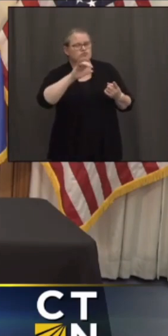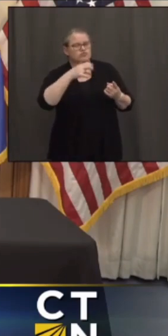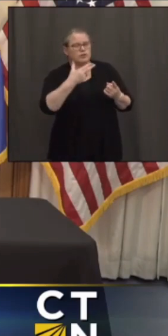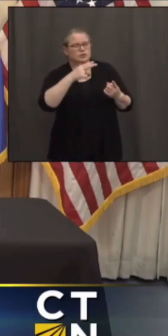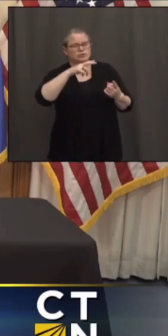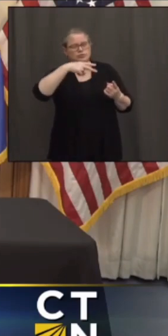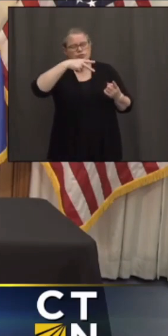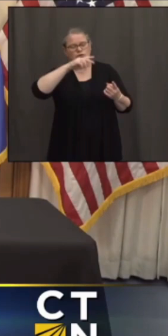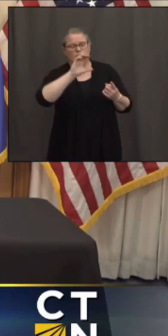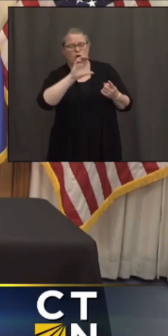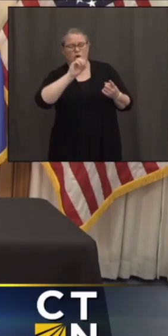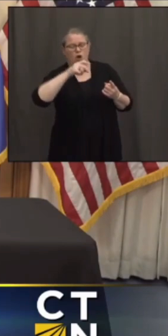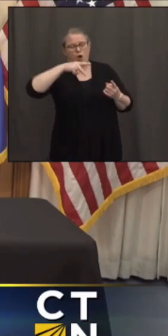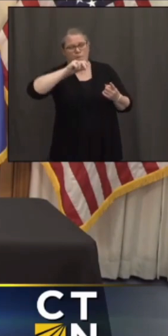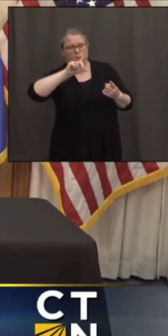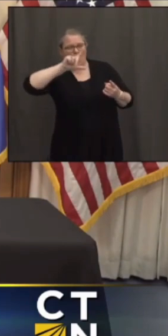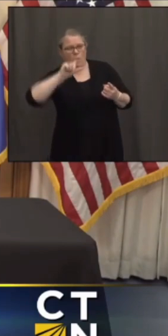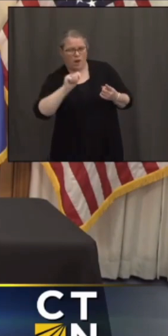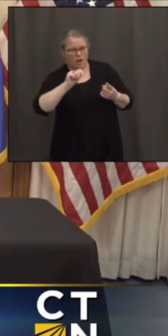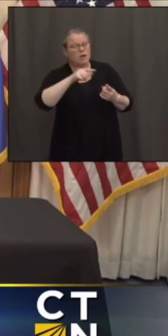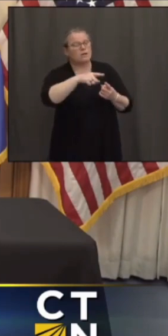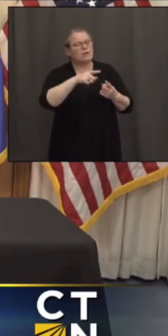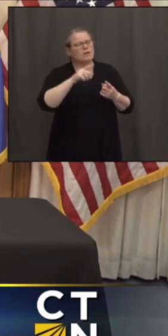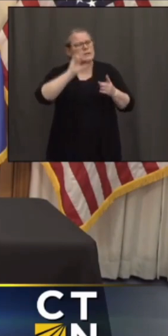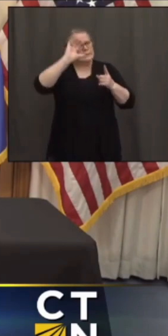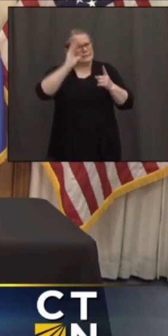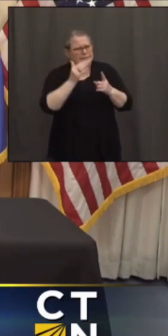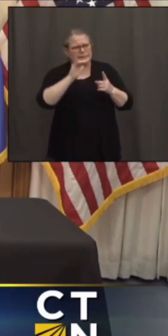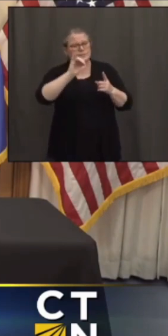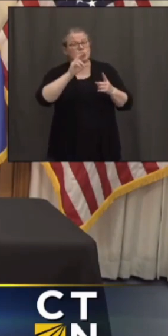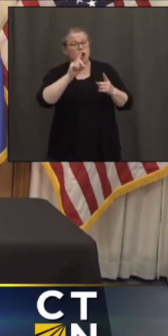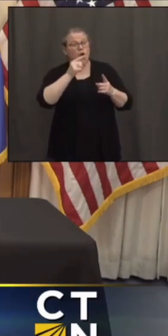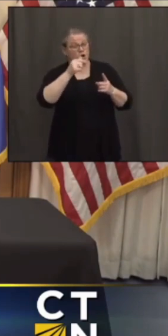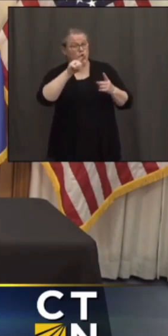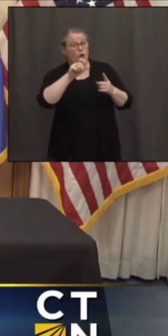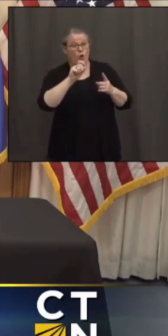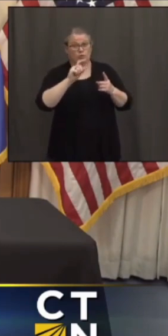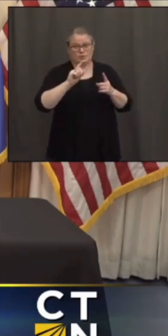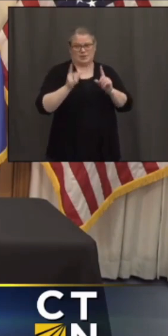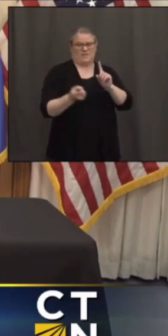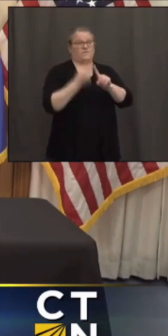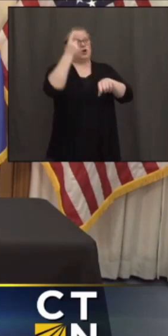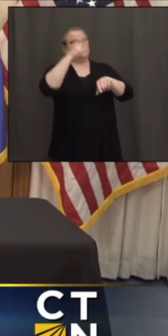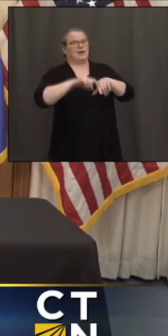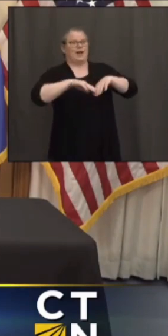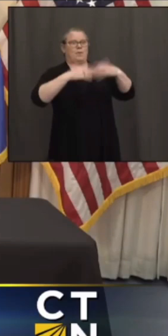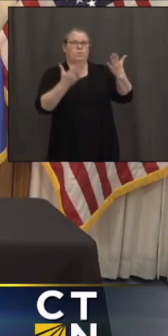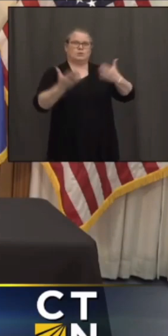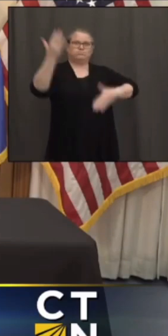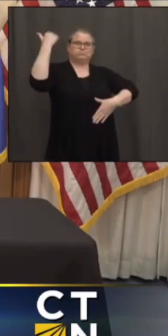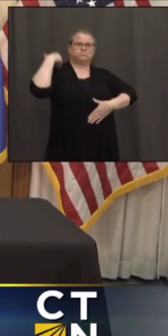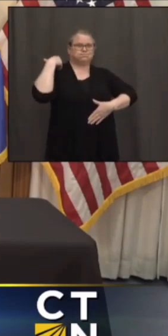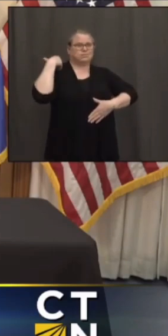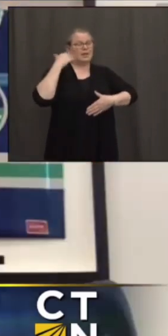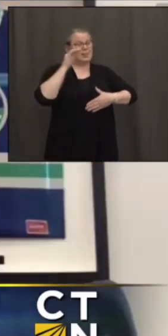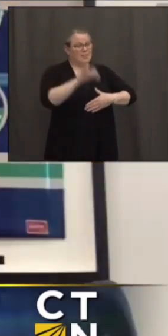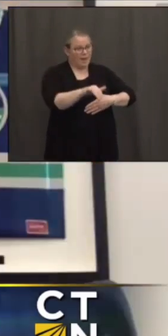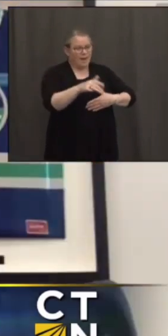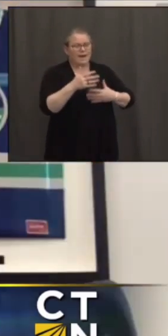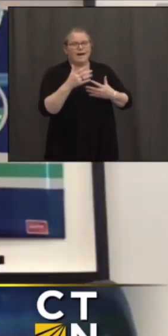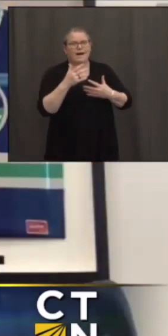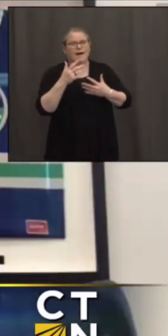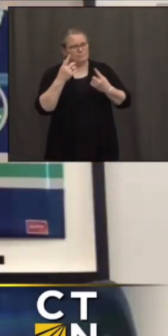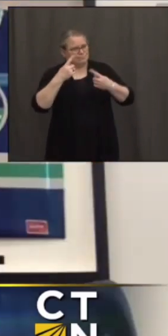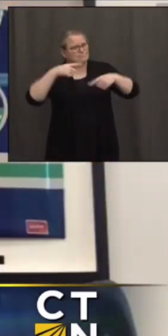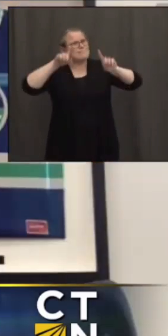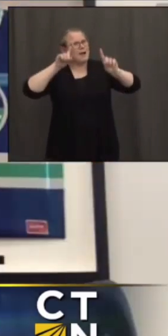first game, when the park opened. How much, beginning on the 19th now, when you get